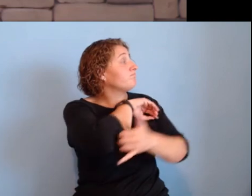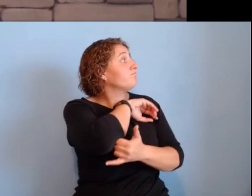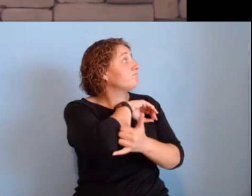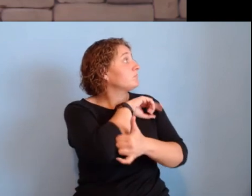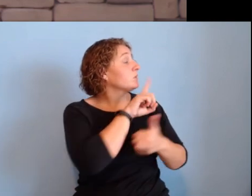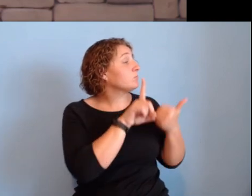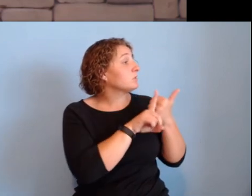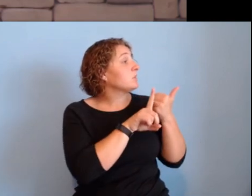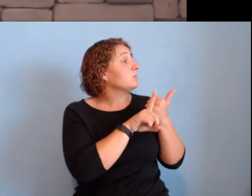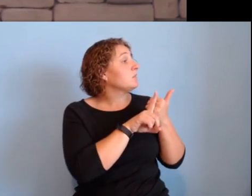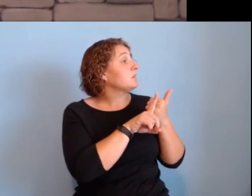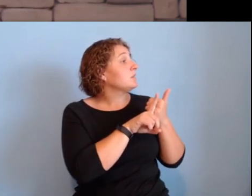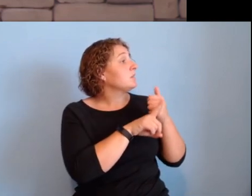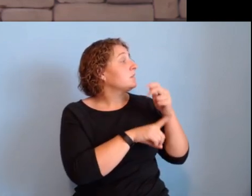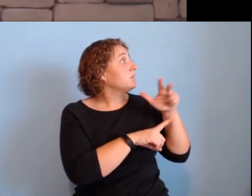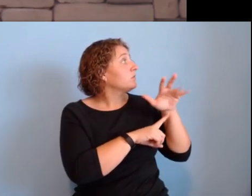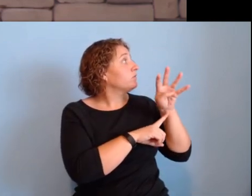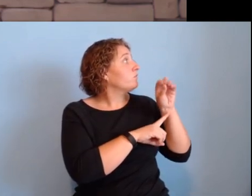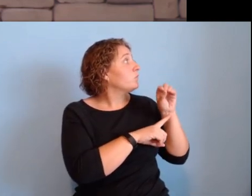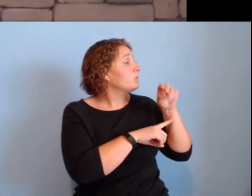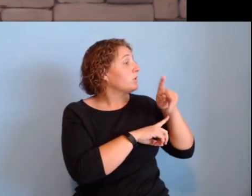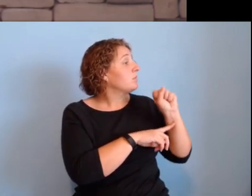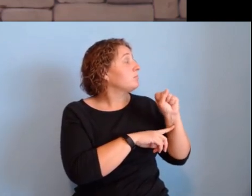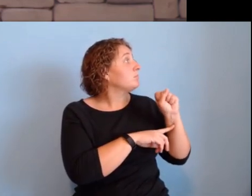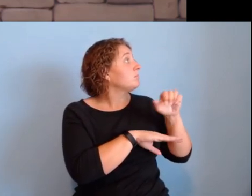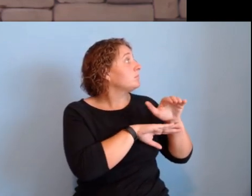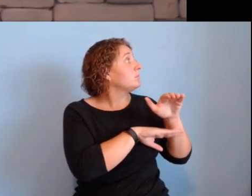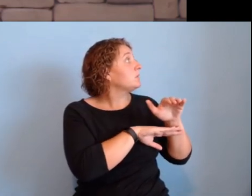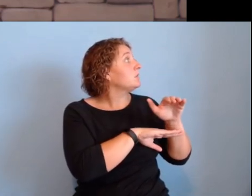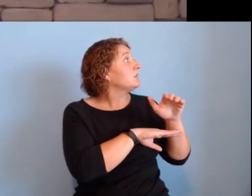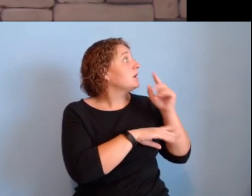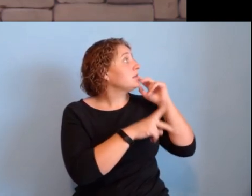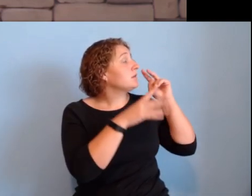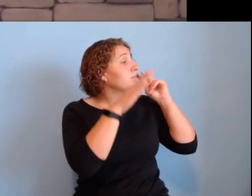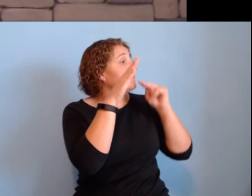And suddenly, prophecy began to unfold quickly.